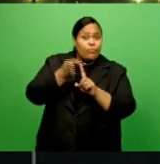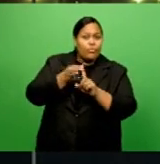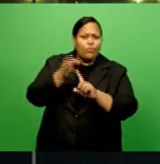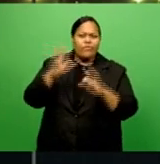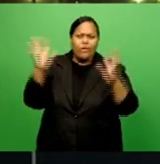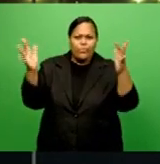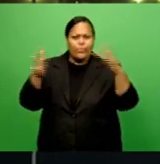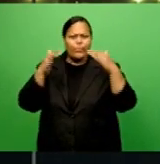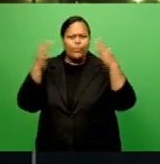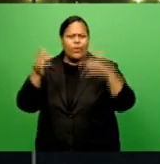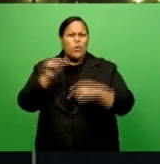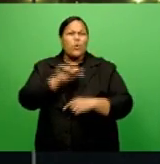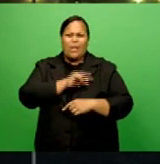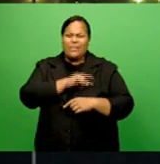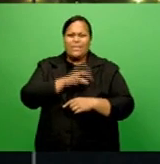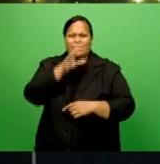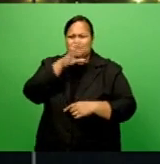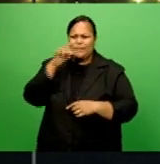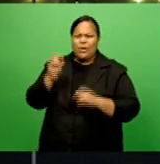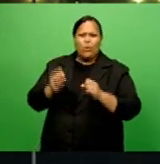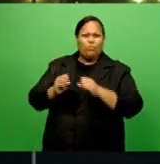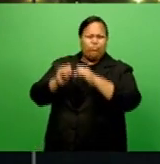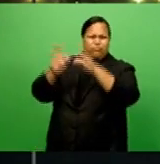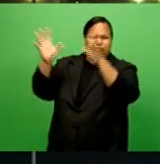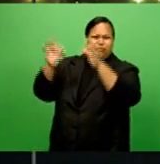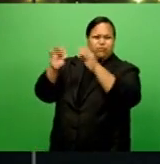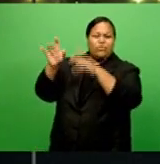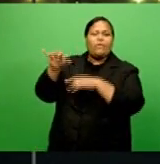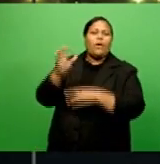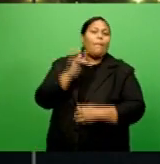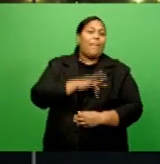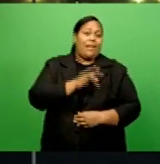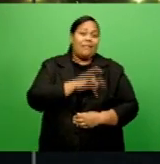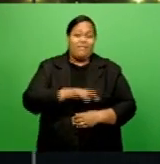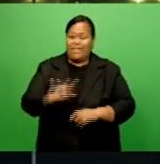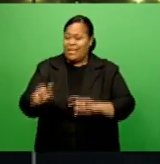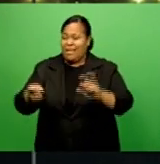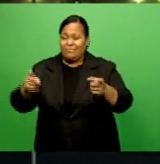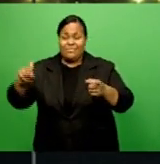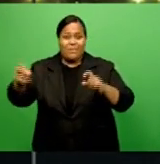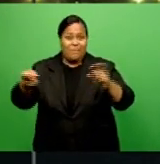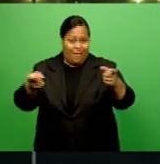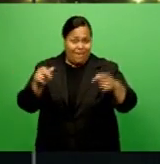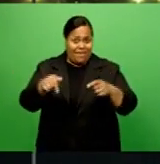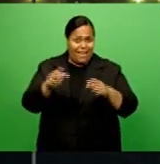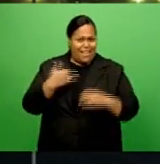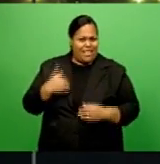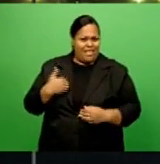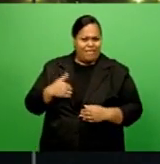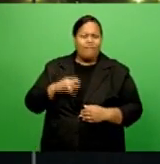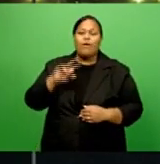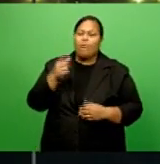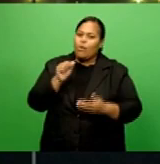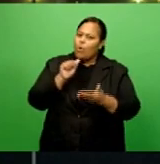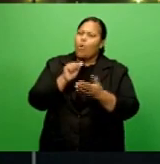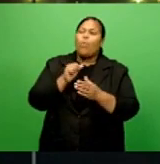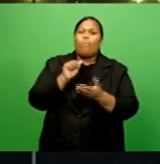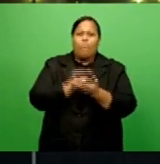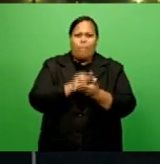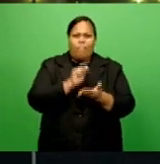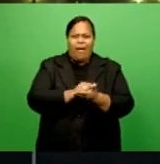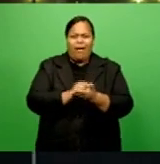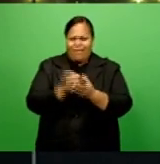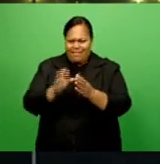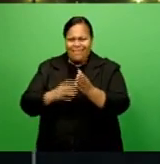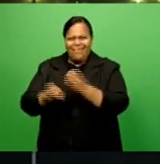of emissions coming from the factory, which not only benefited nearby residents, but the efficiency of their boiler as well.